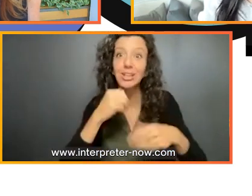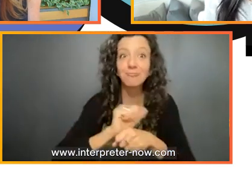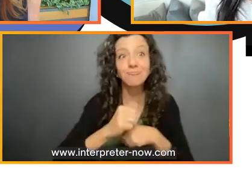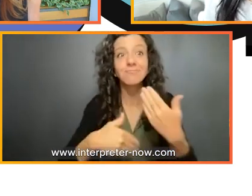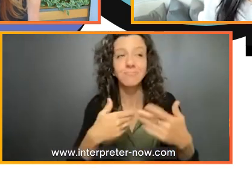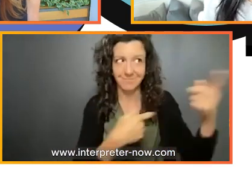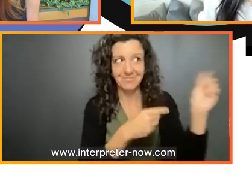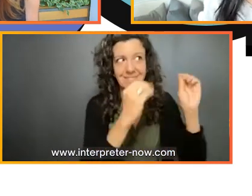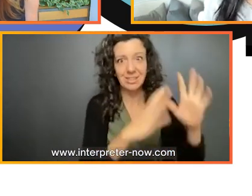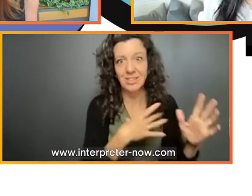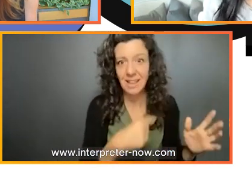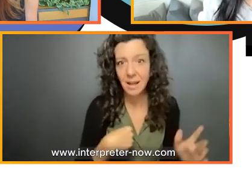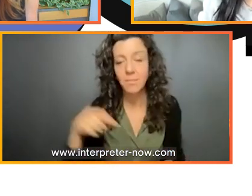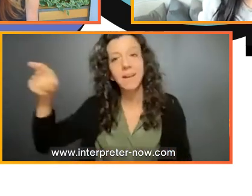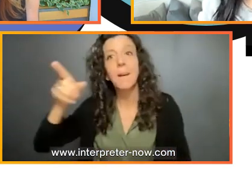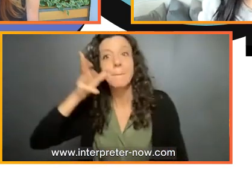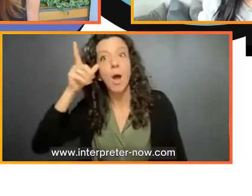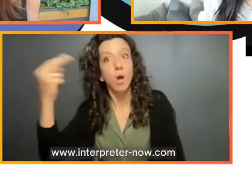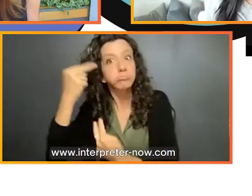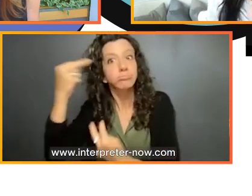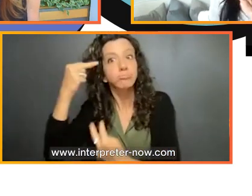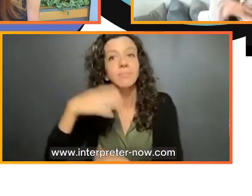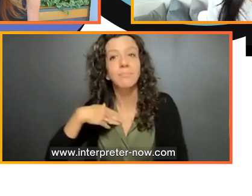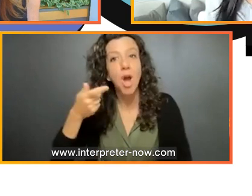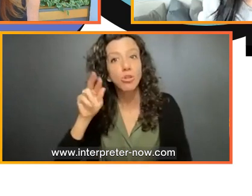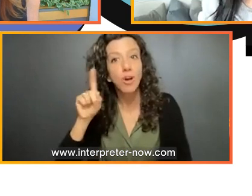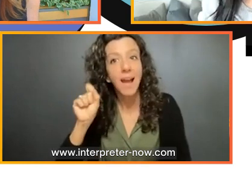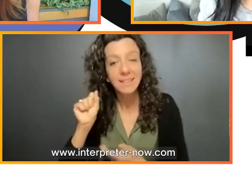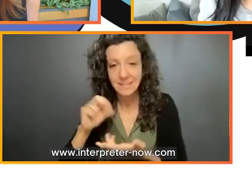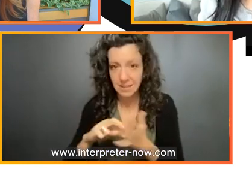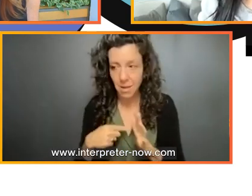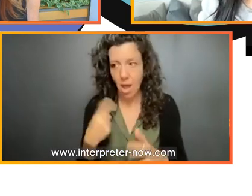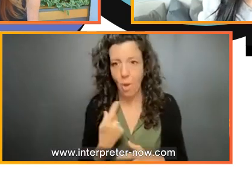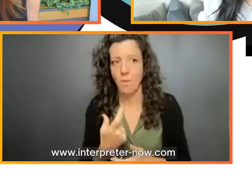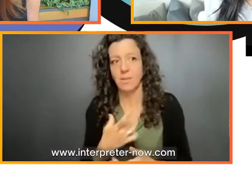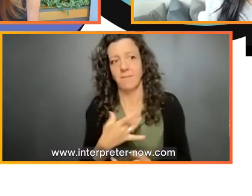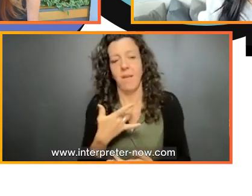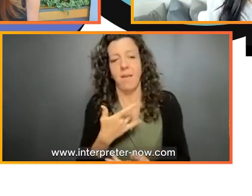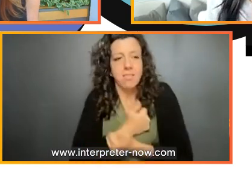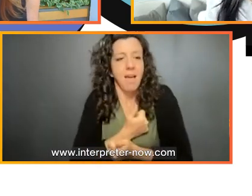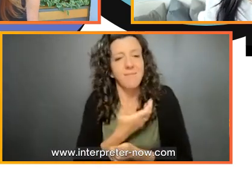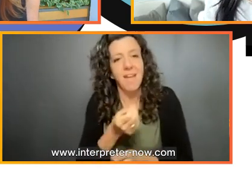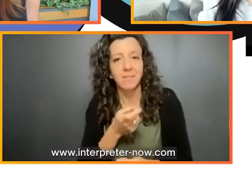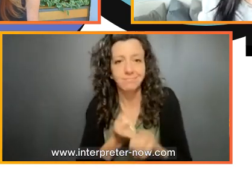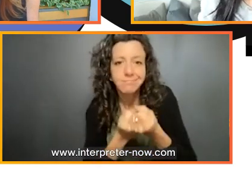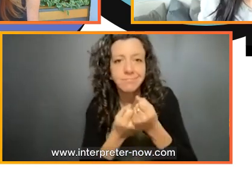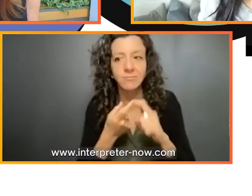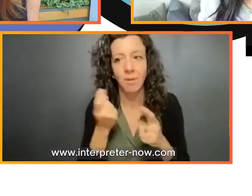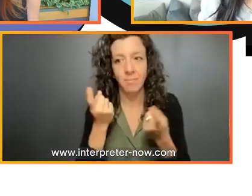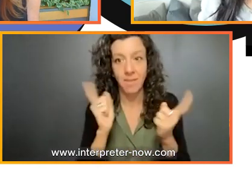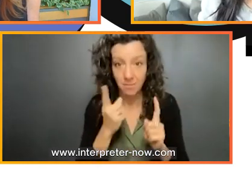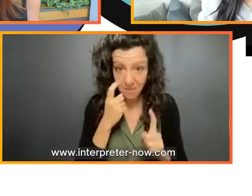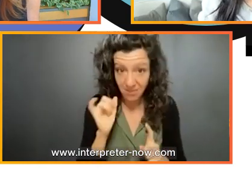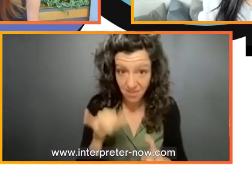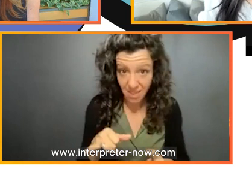smart. And as long as I was achieving, the teachers liked me. My parents were all over my great grades. And so I felt